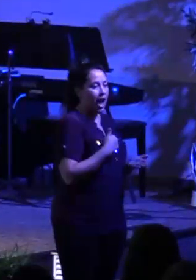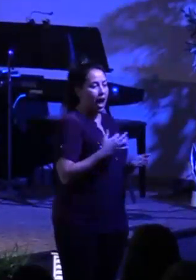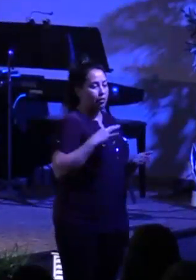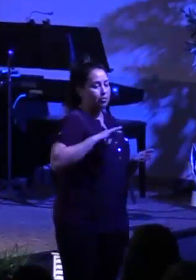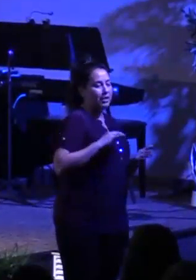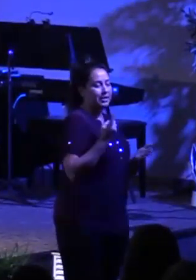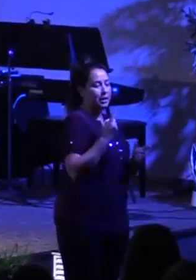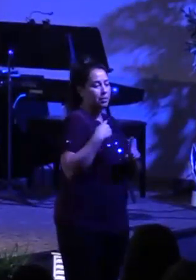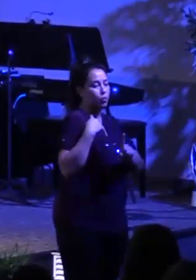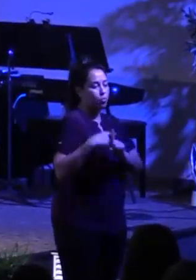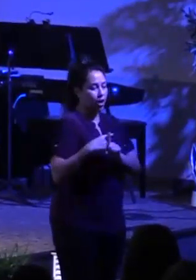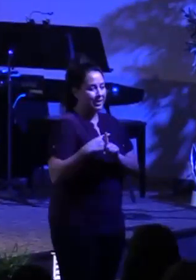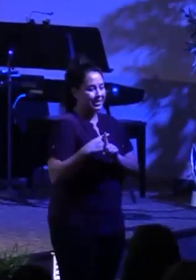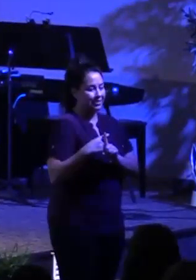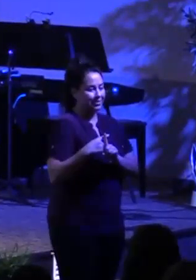fading effect bias.